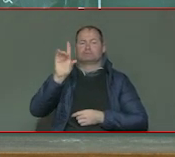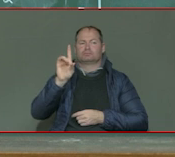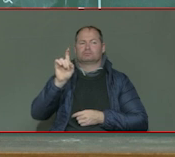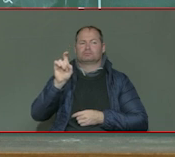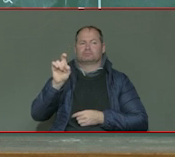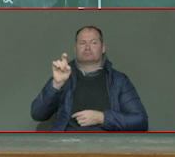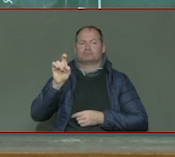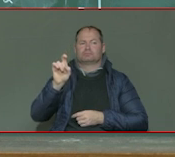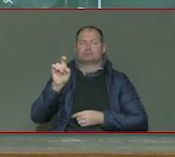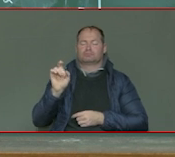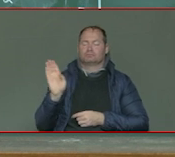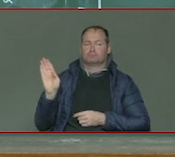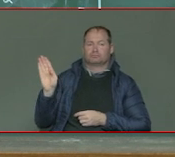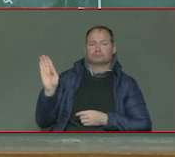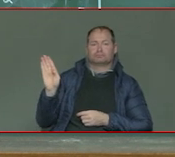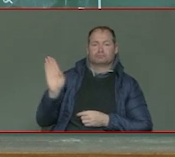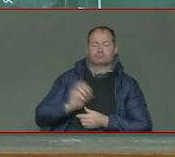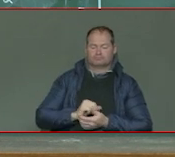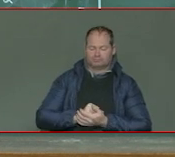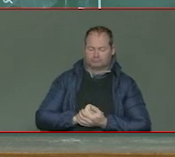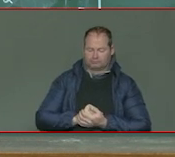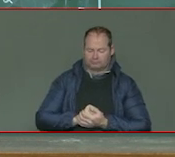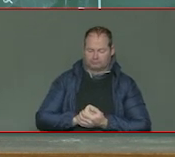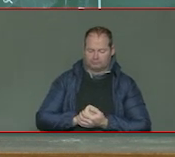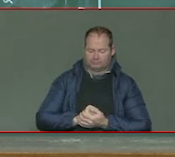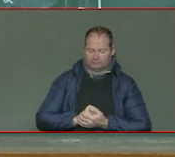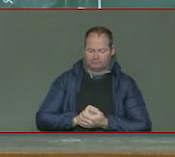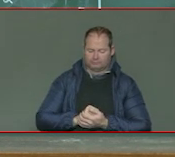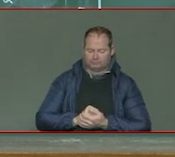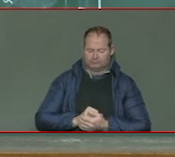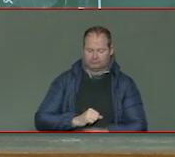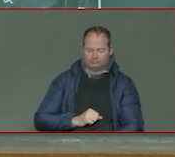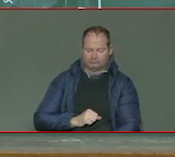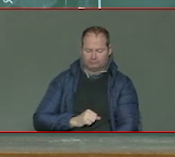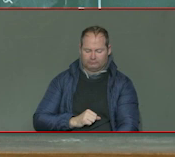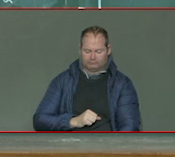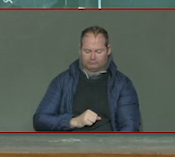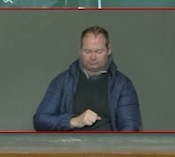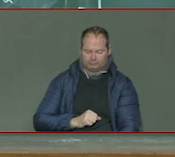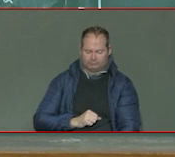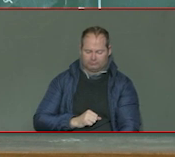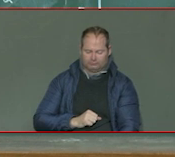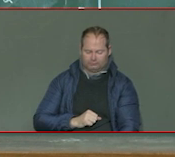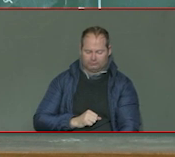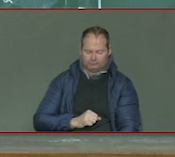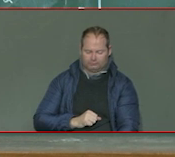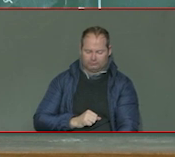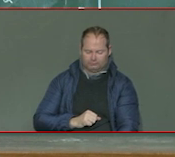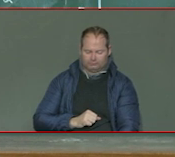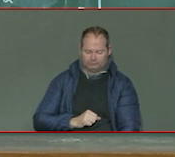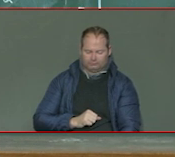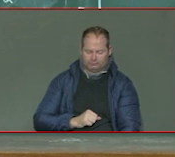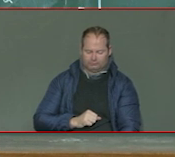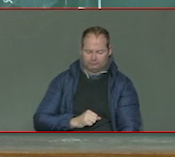to 1 over 2 the 4th root of x